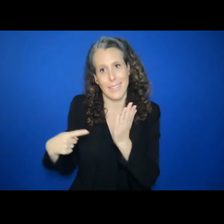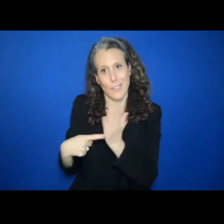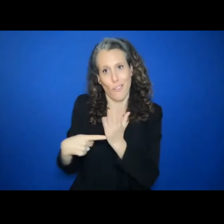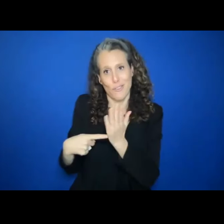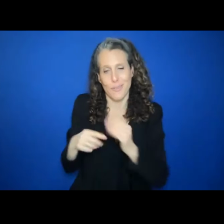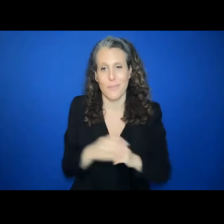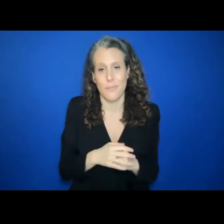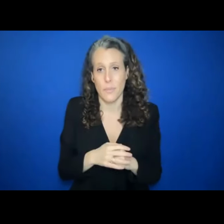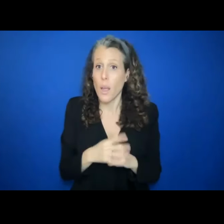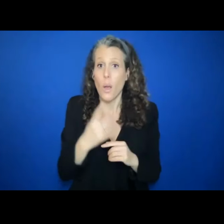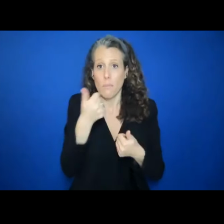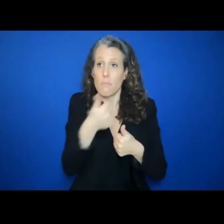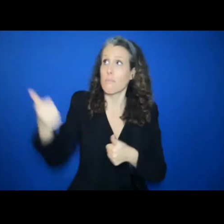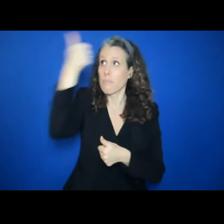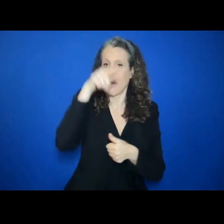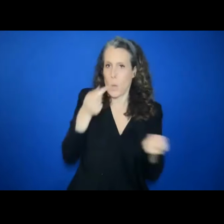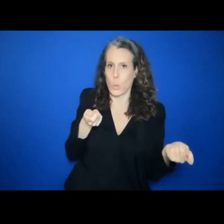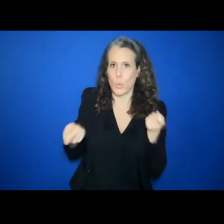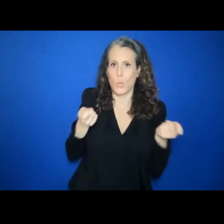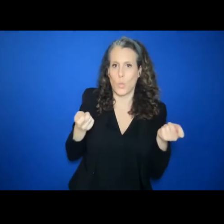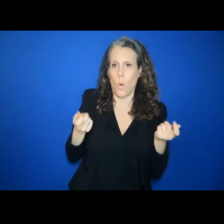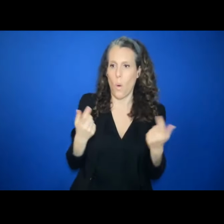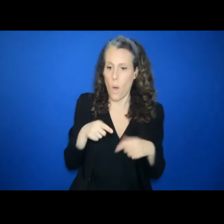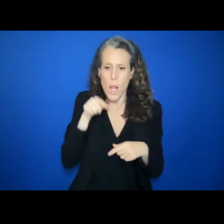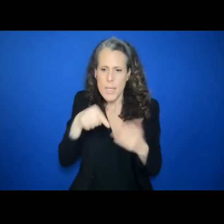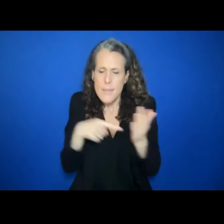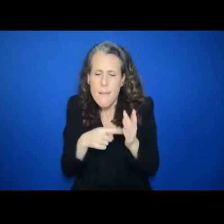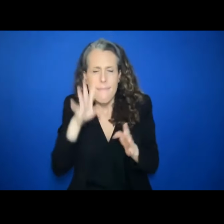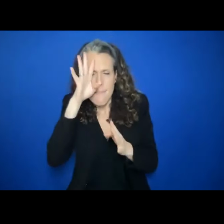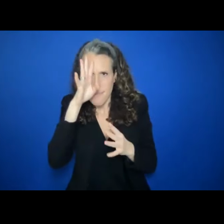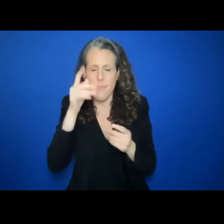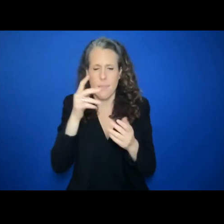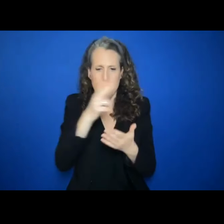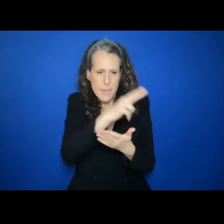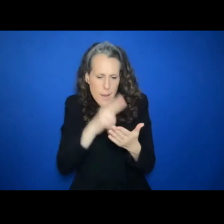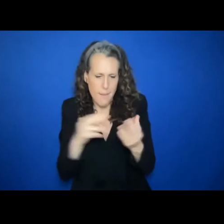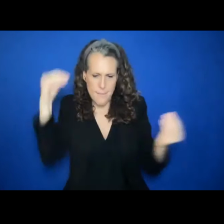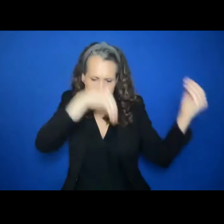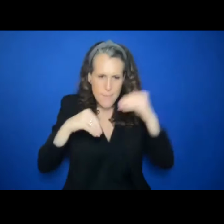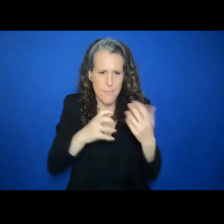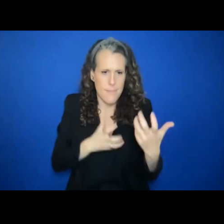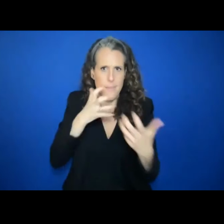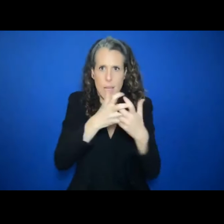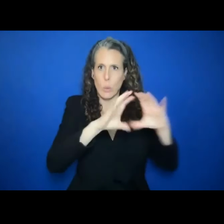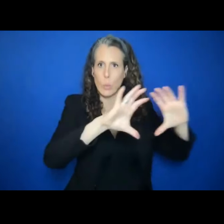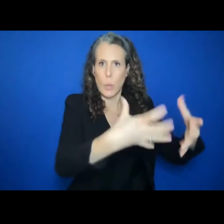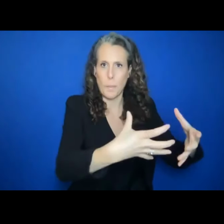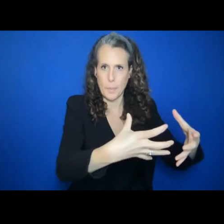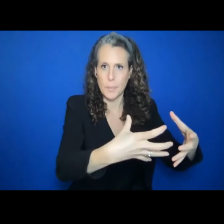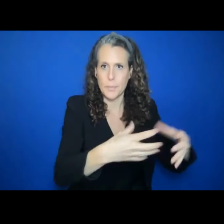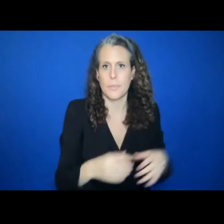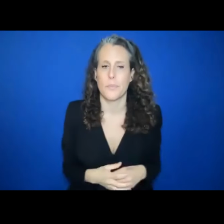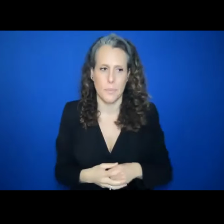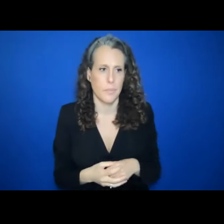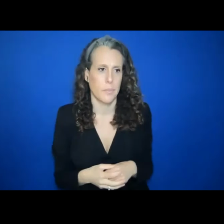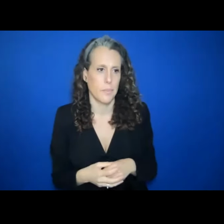Somebody controls it. It's designed for somebody, certain groups, but it excludes certain groups. And also,